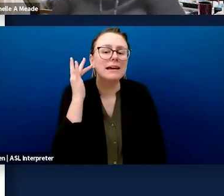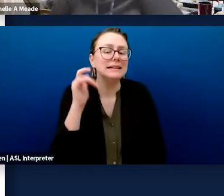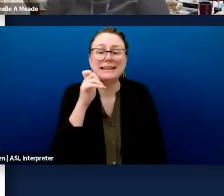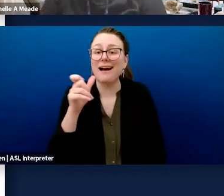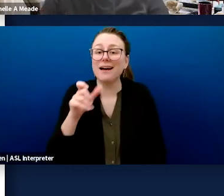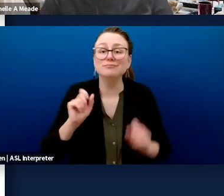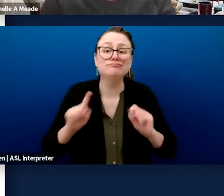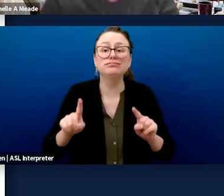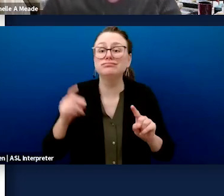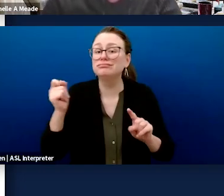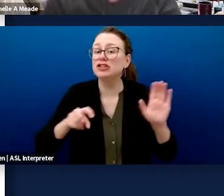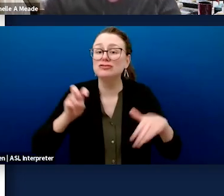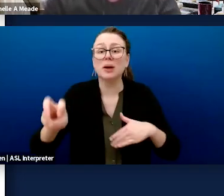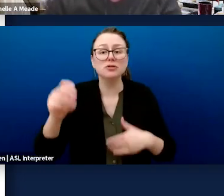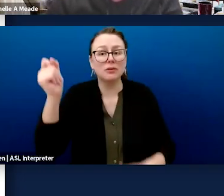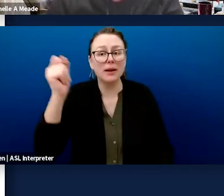done immediately?